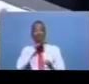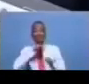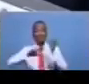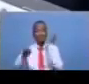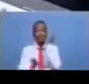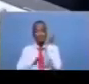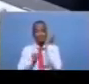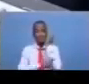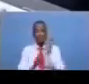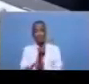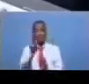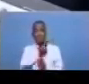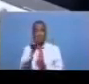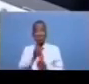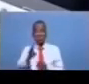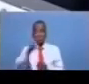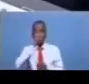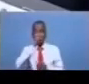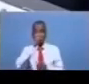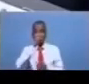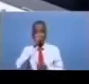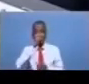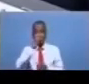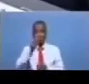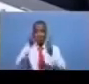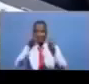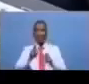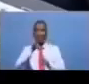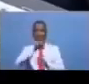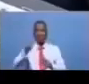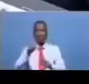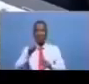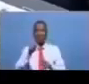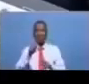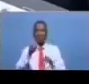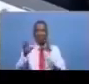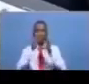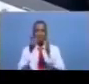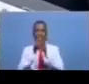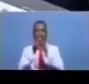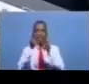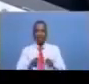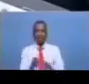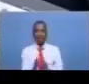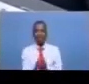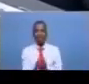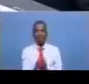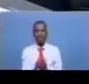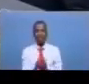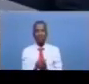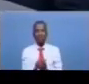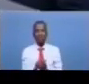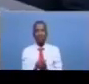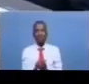to be applied strictly, then the first culprit will be Kwadwo Oponkroma, because nobody has prejudiced this matter, which is sub judice,